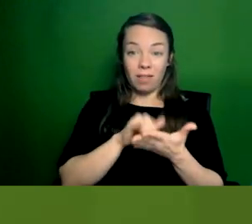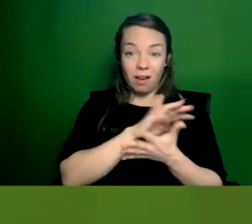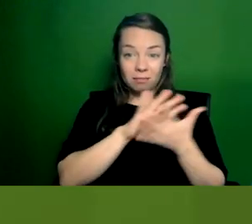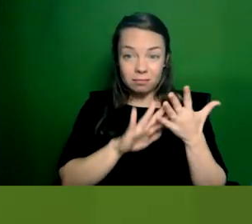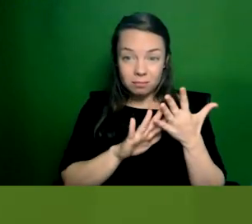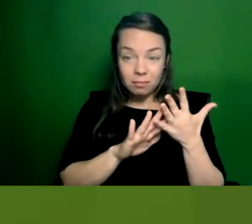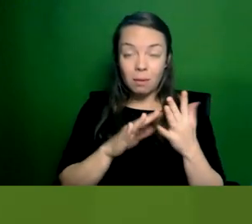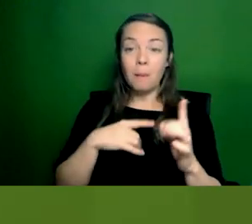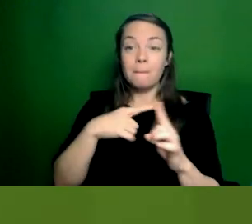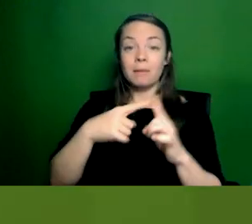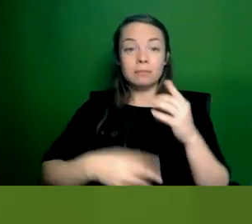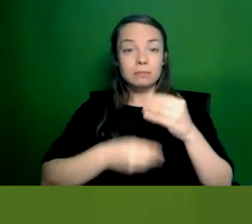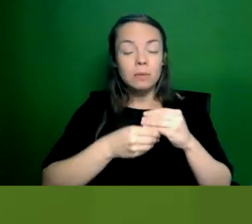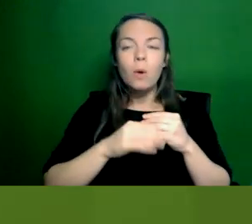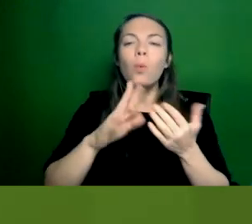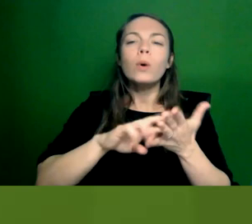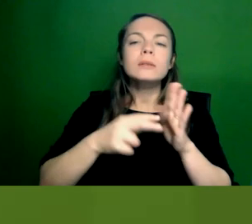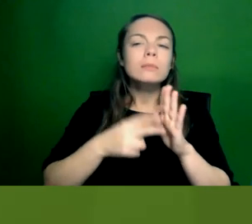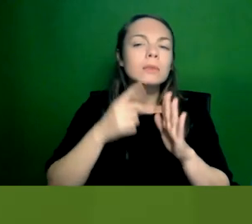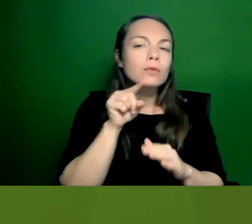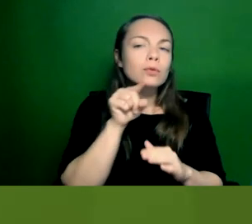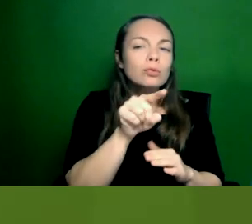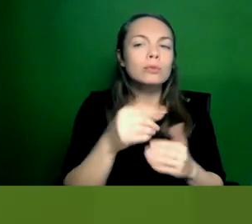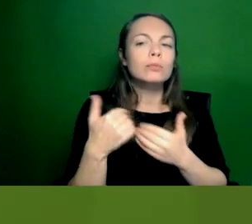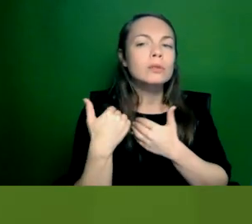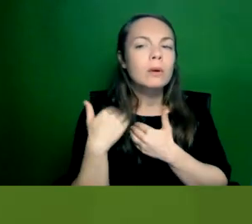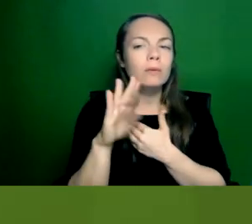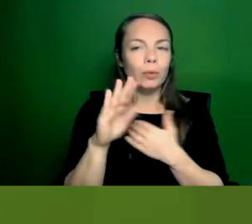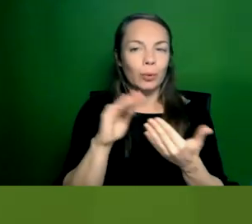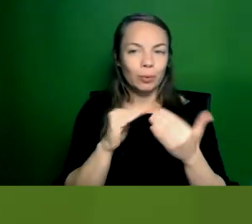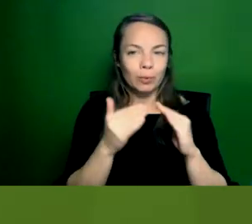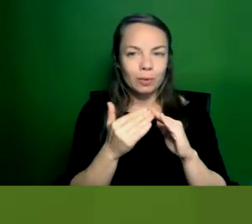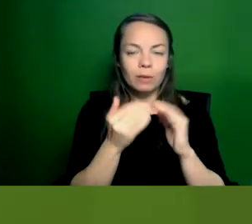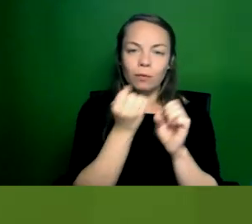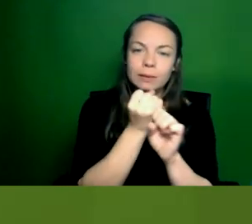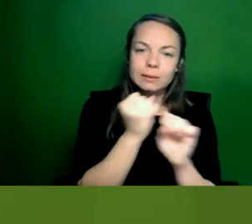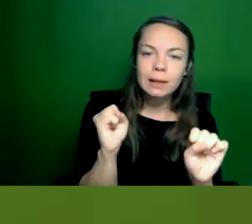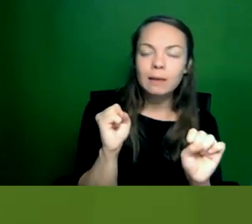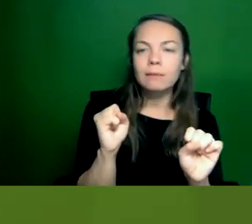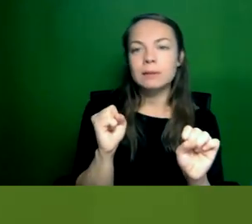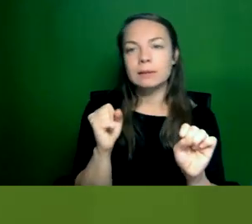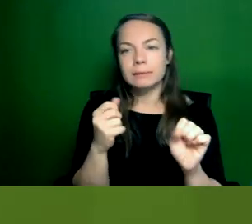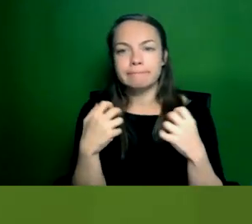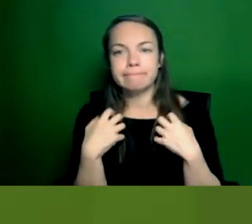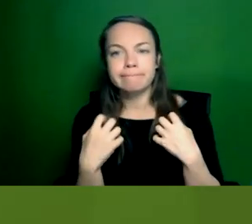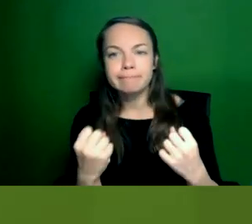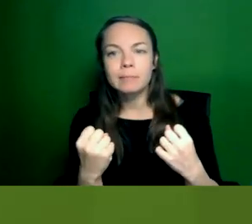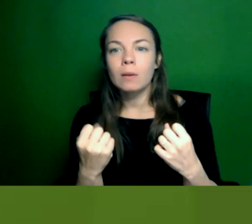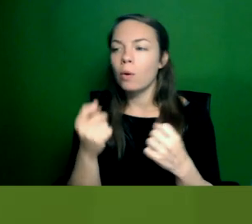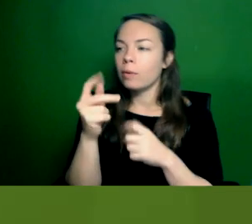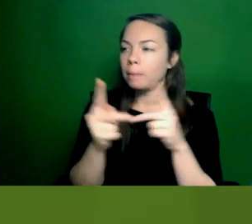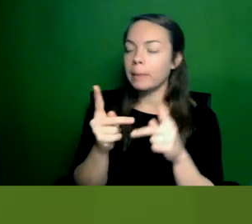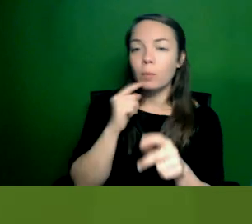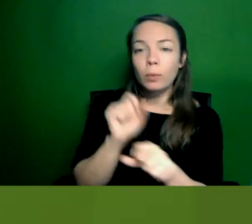to be responsible for our community, for the safety and the well-being of our community, of our peers, of our workplaces, I